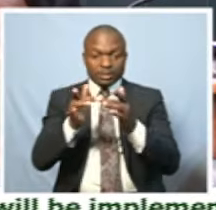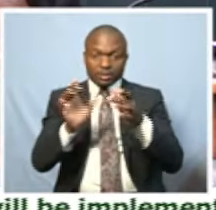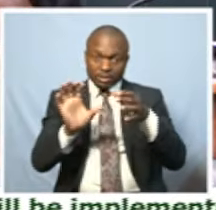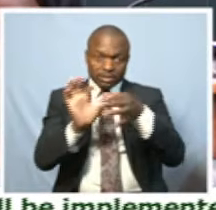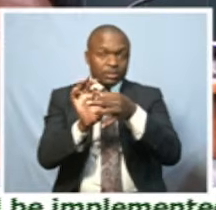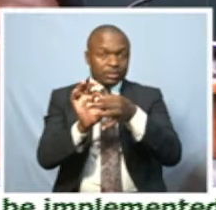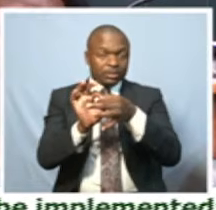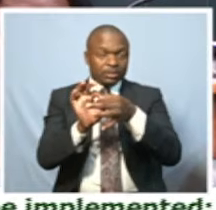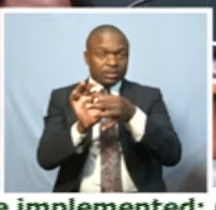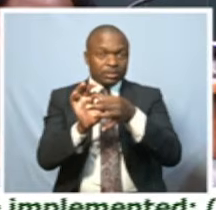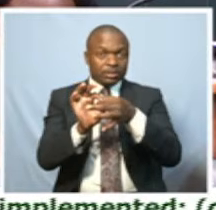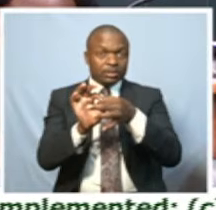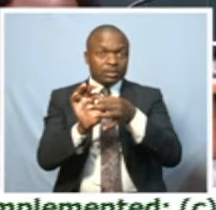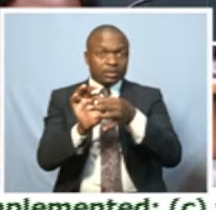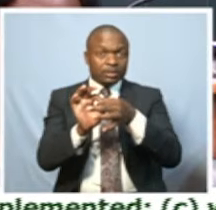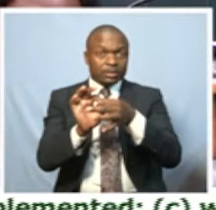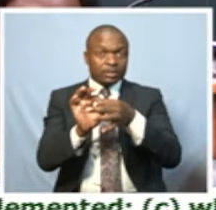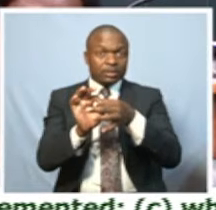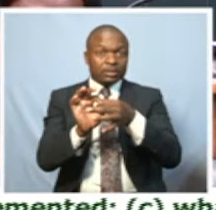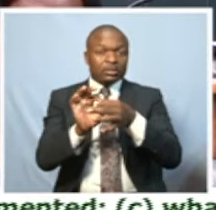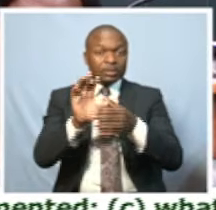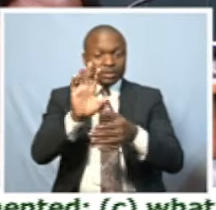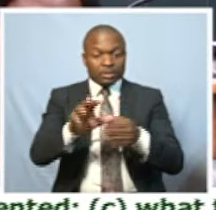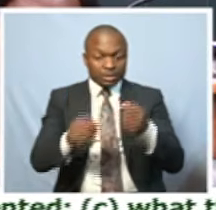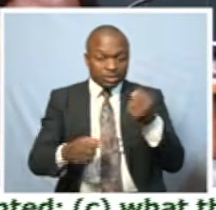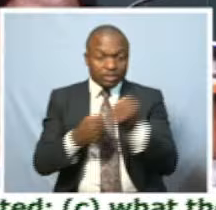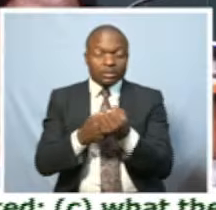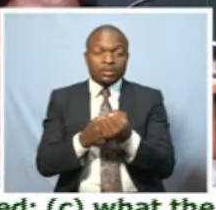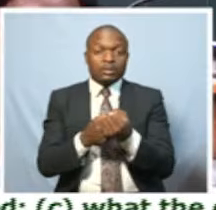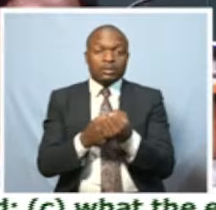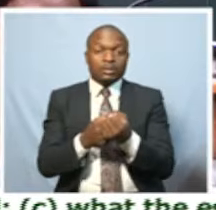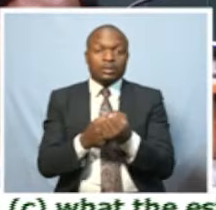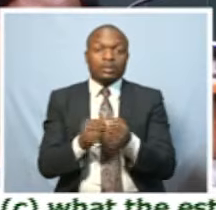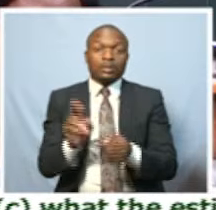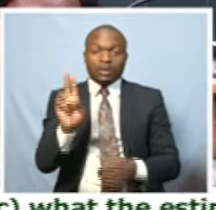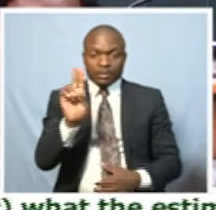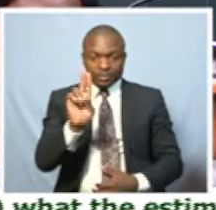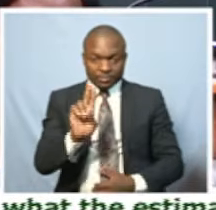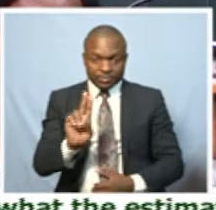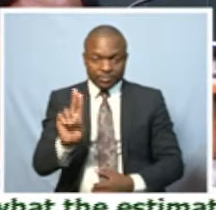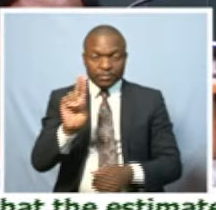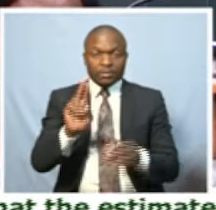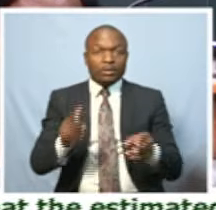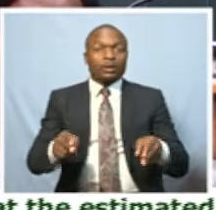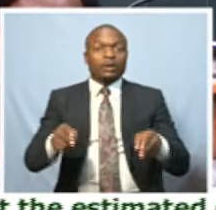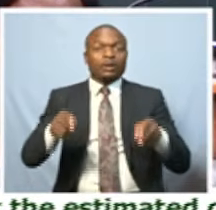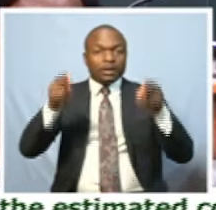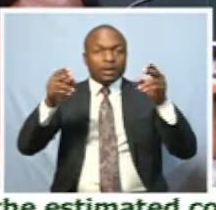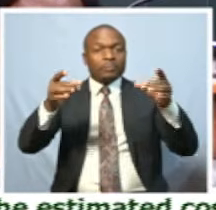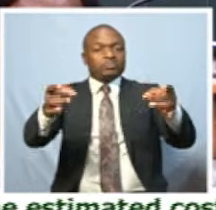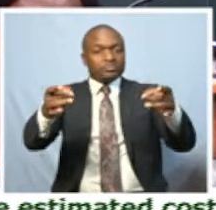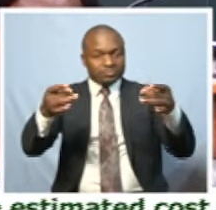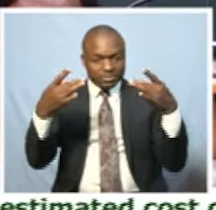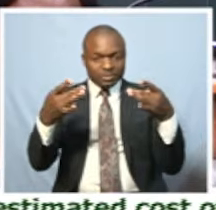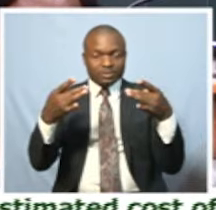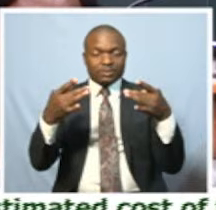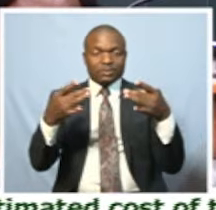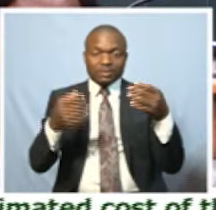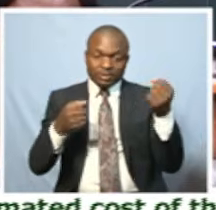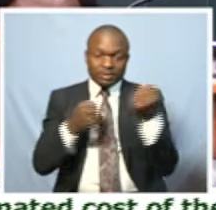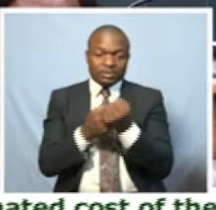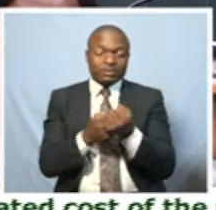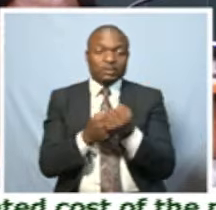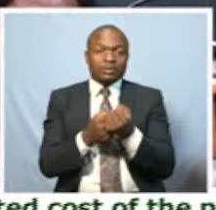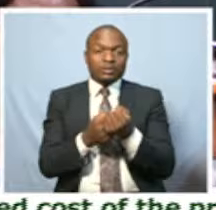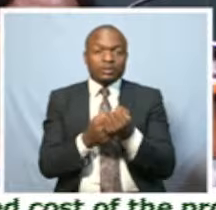is primarily designed to support applications that require ultra-high speed and low latency to support